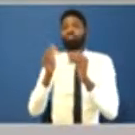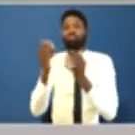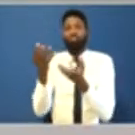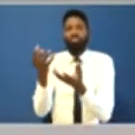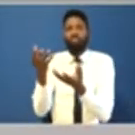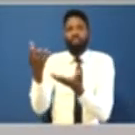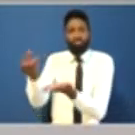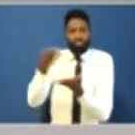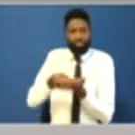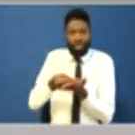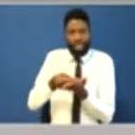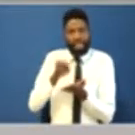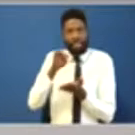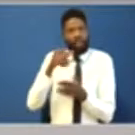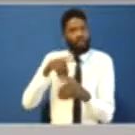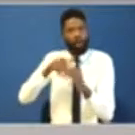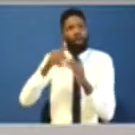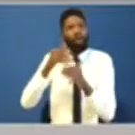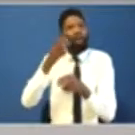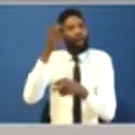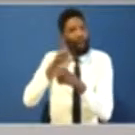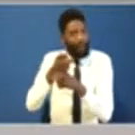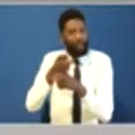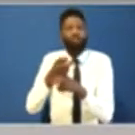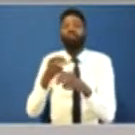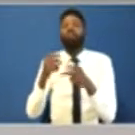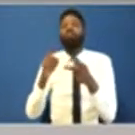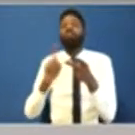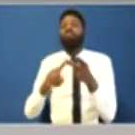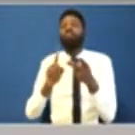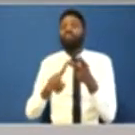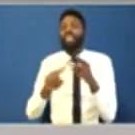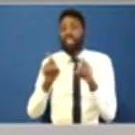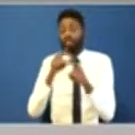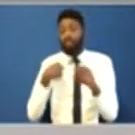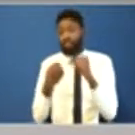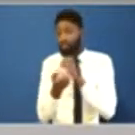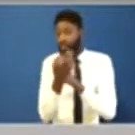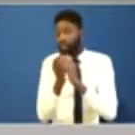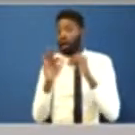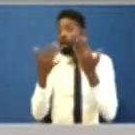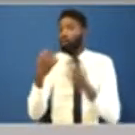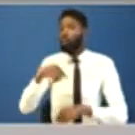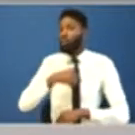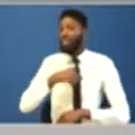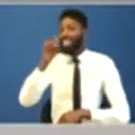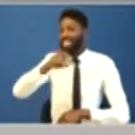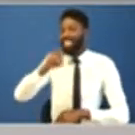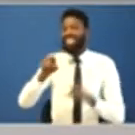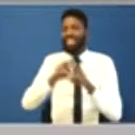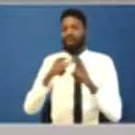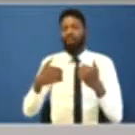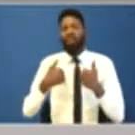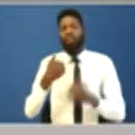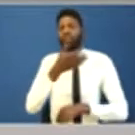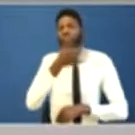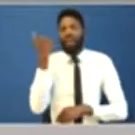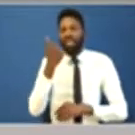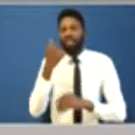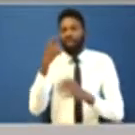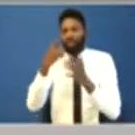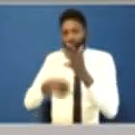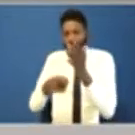track cash payments also i spoke on how we need to have better revenue generation streams for nairobi